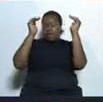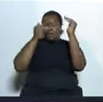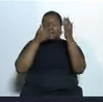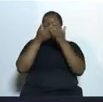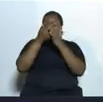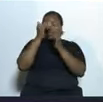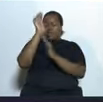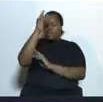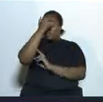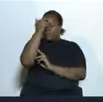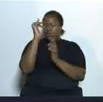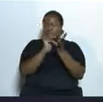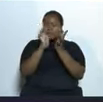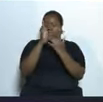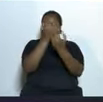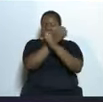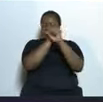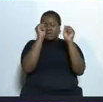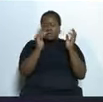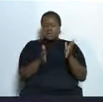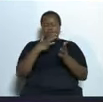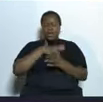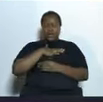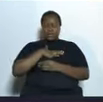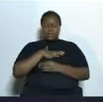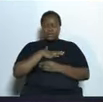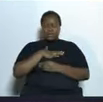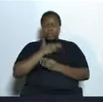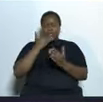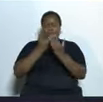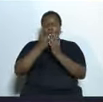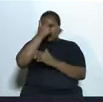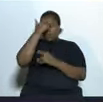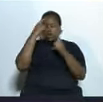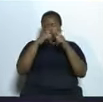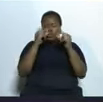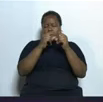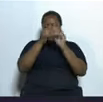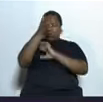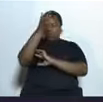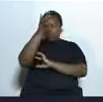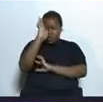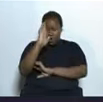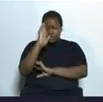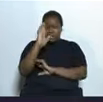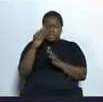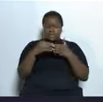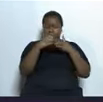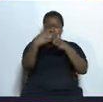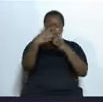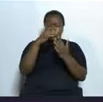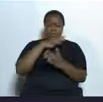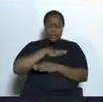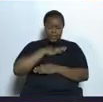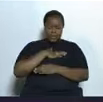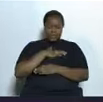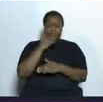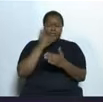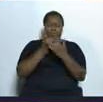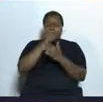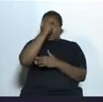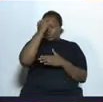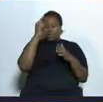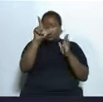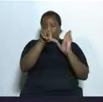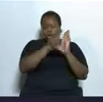Jesus is our Savior. Thank you that the Word of God is our guide. Thank you that the law of God is